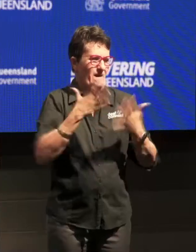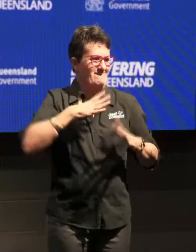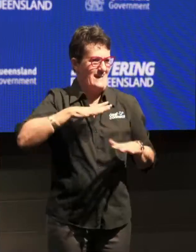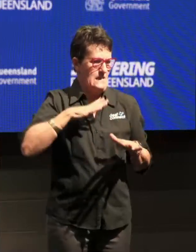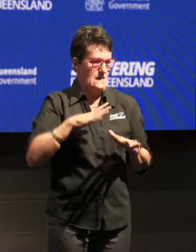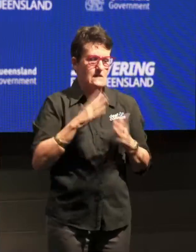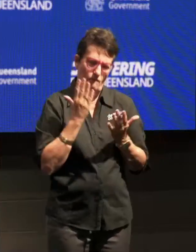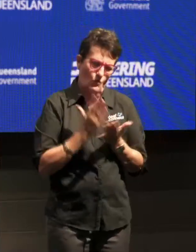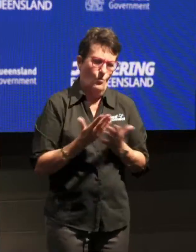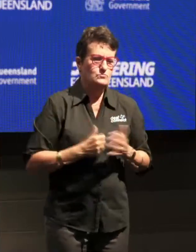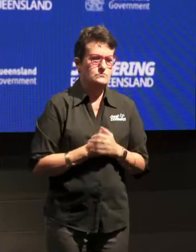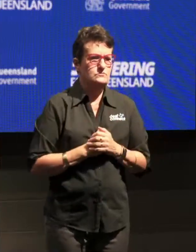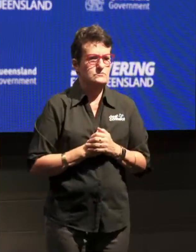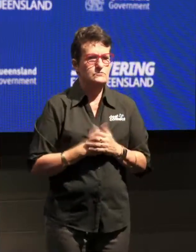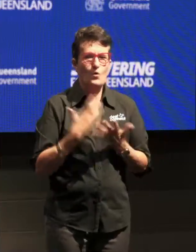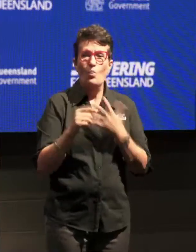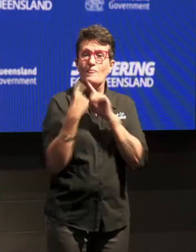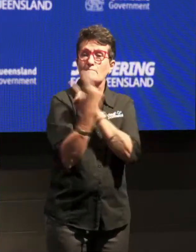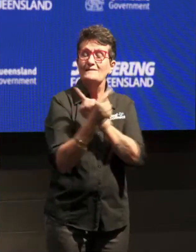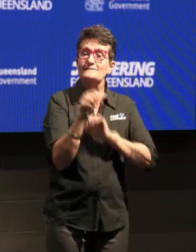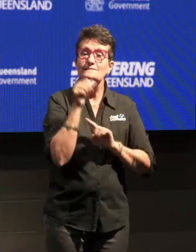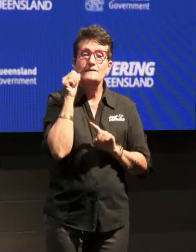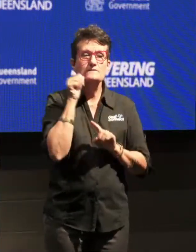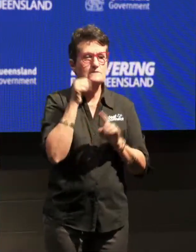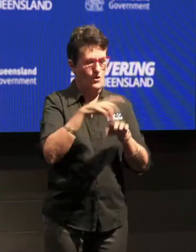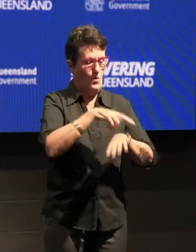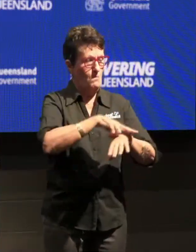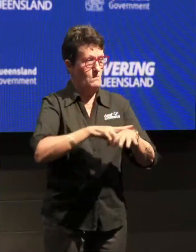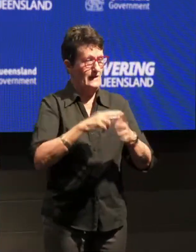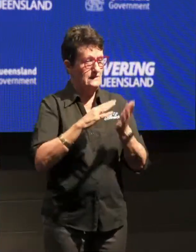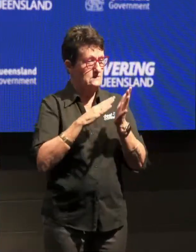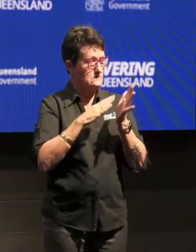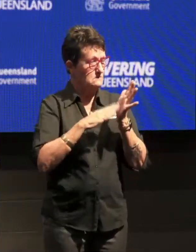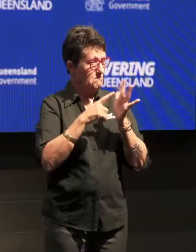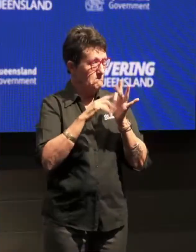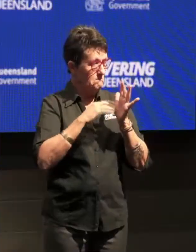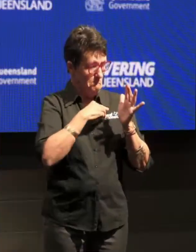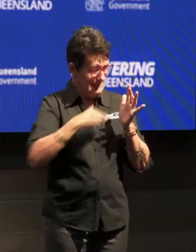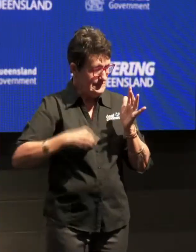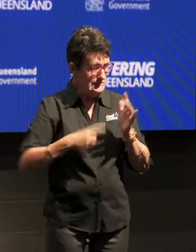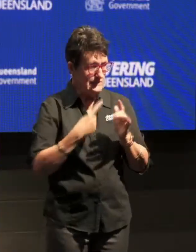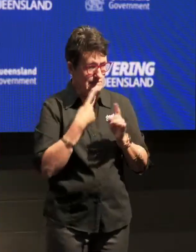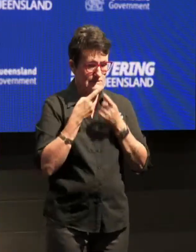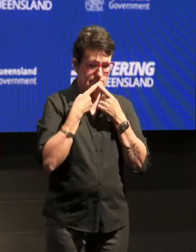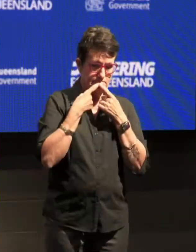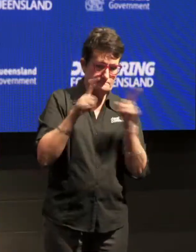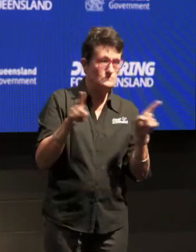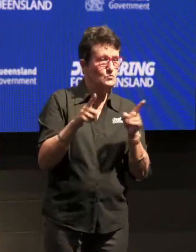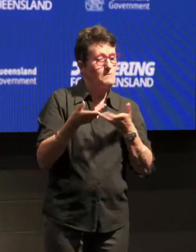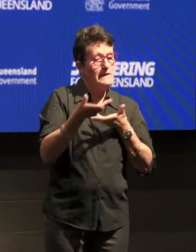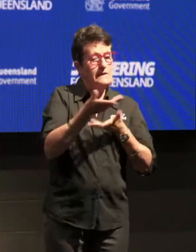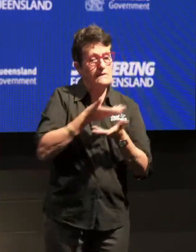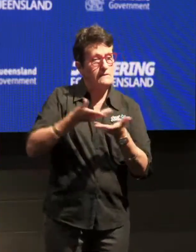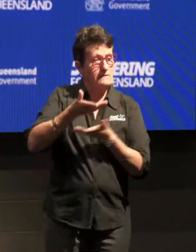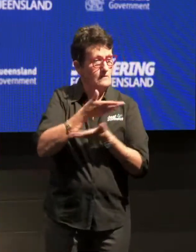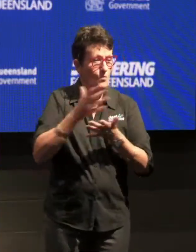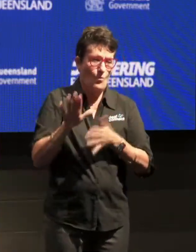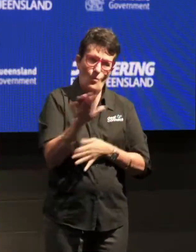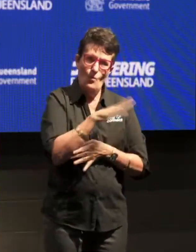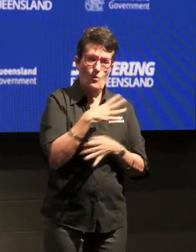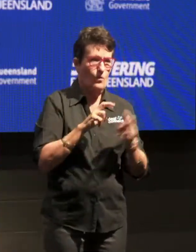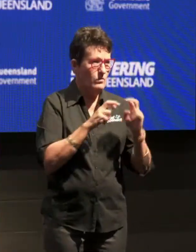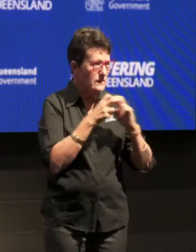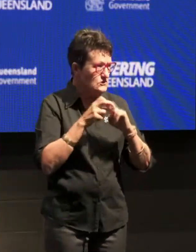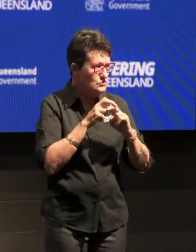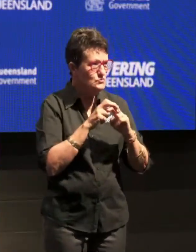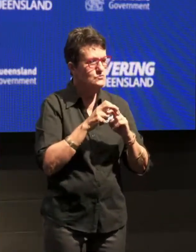of course. Just on that meeting yesterday, the Police Minister put out a statement. We will be discussing all of the issues